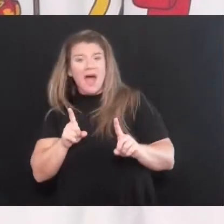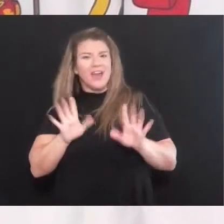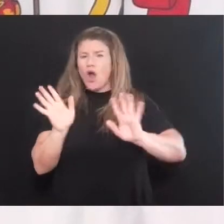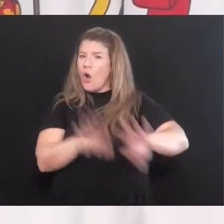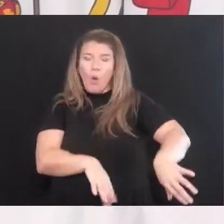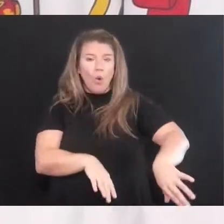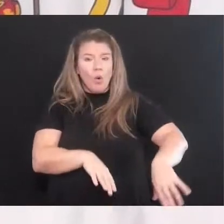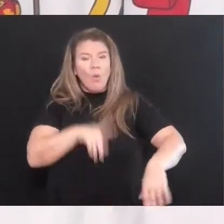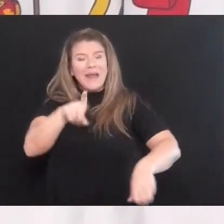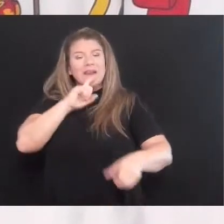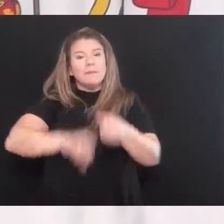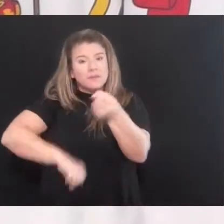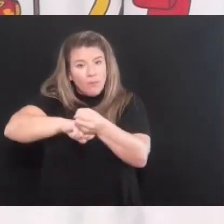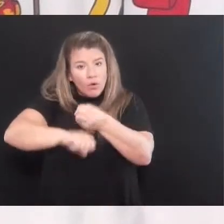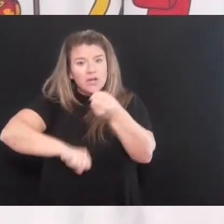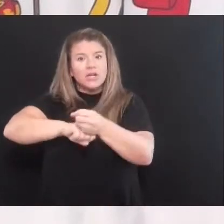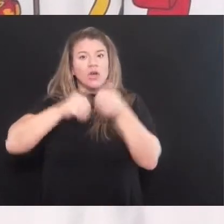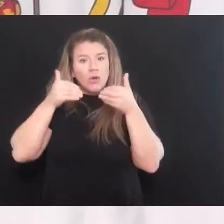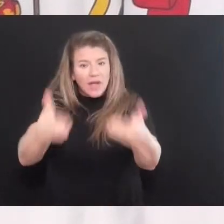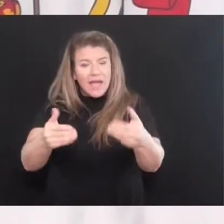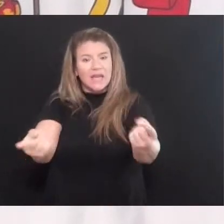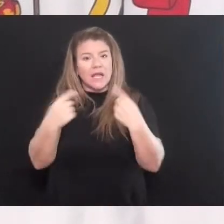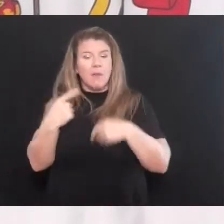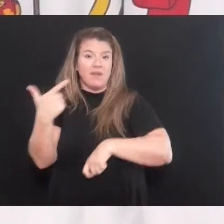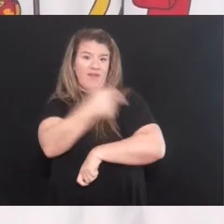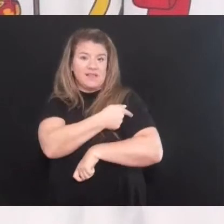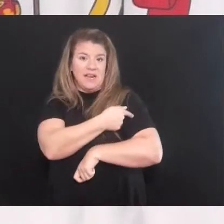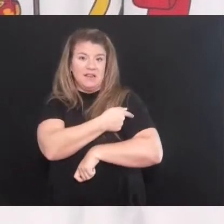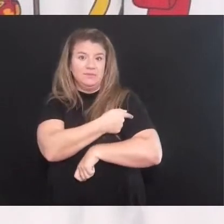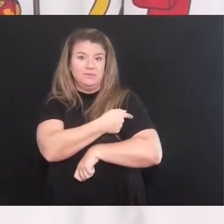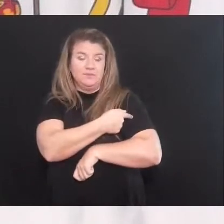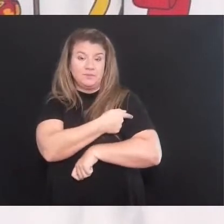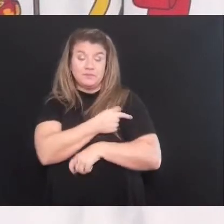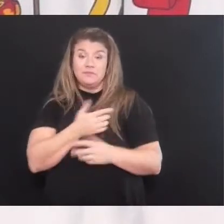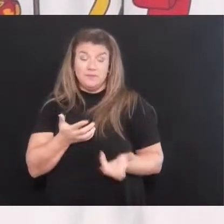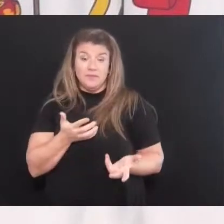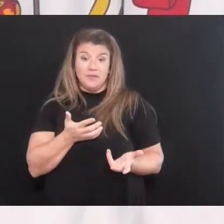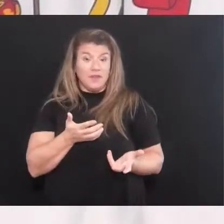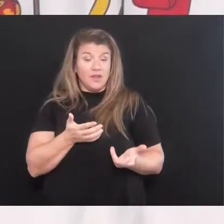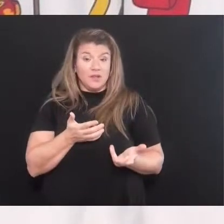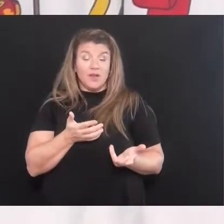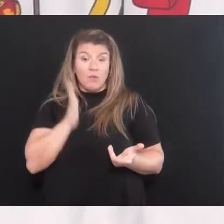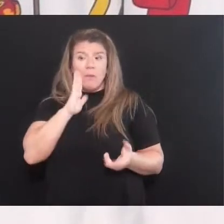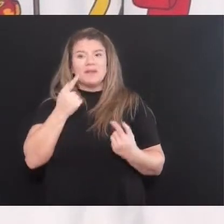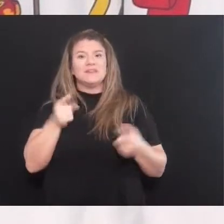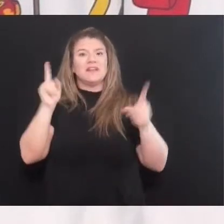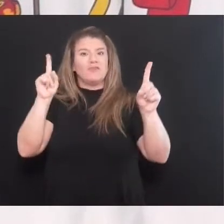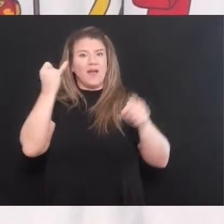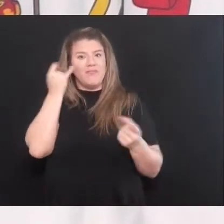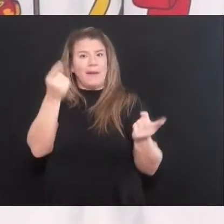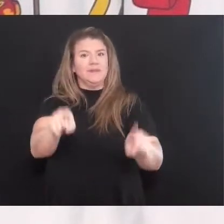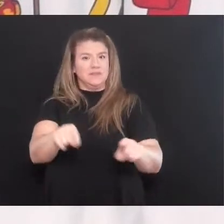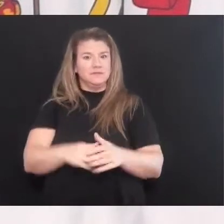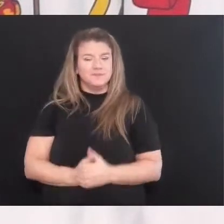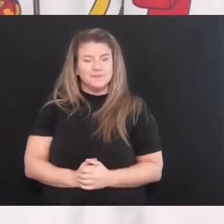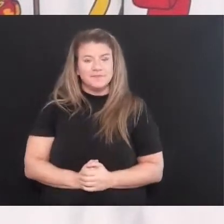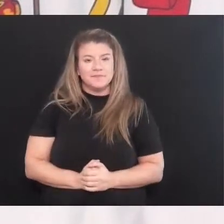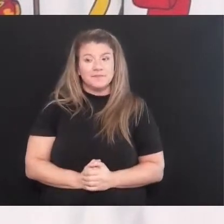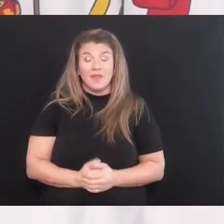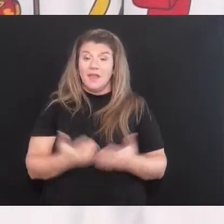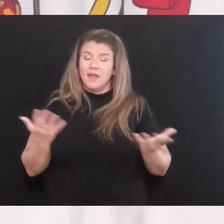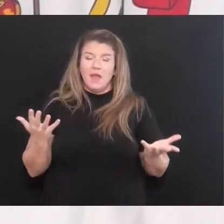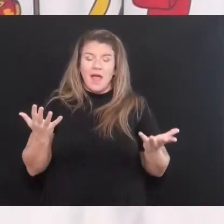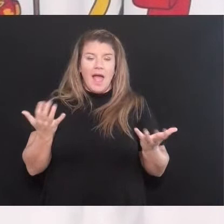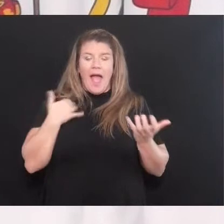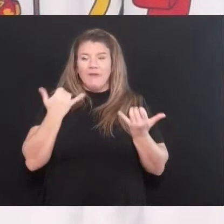possibly be to get vaccinated, we could very well lose the day. And so I've given you a